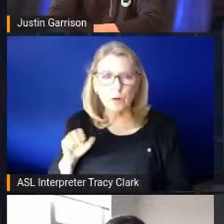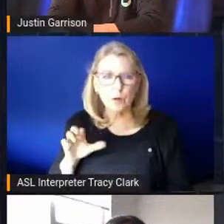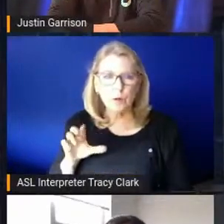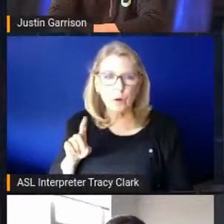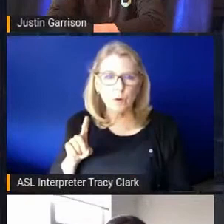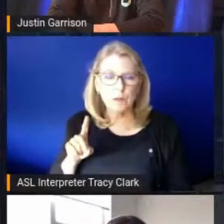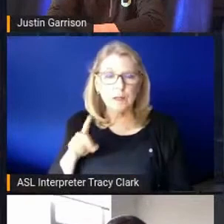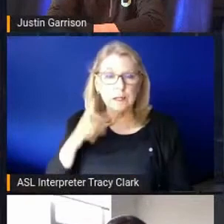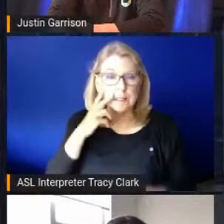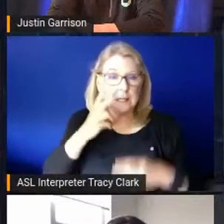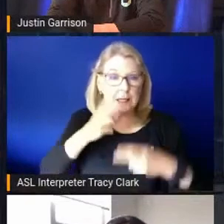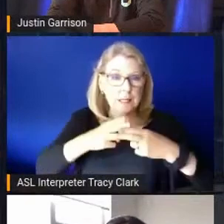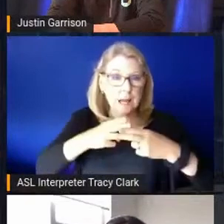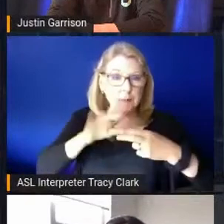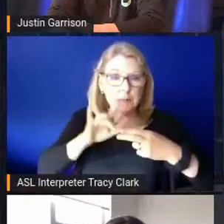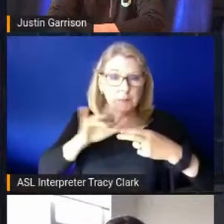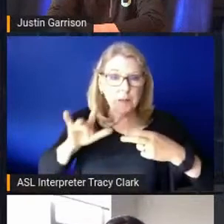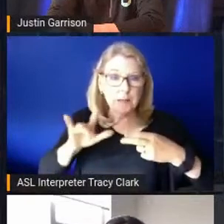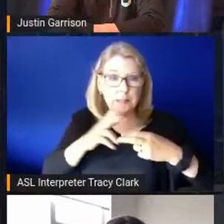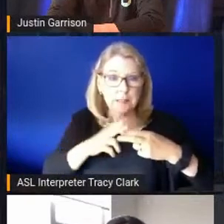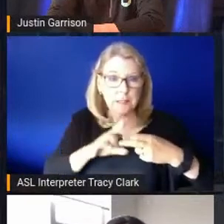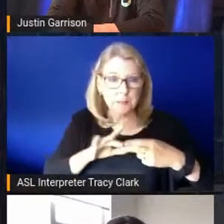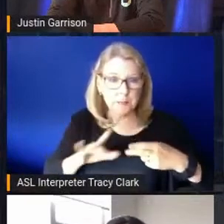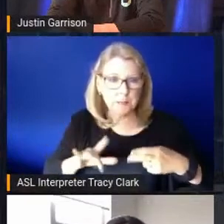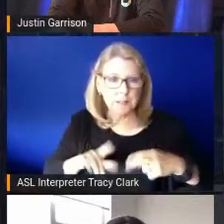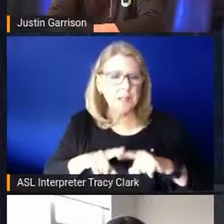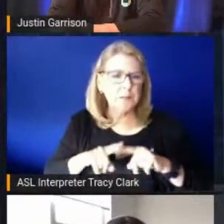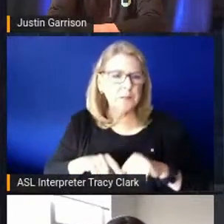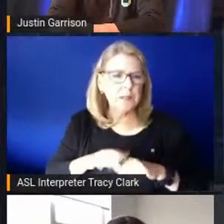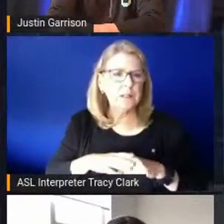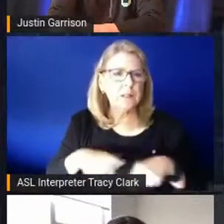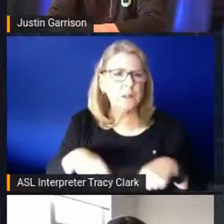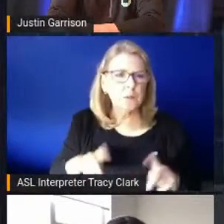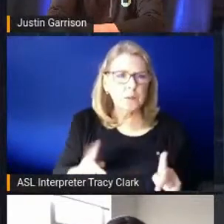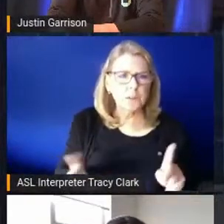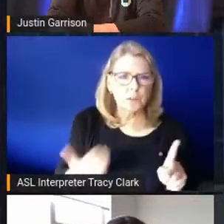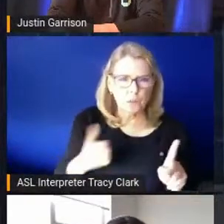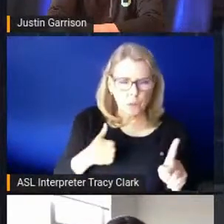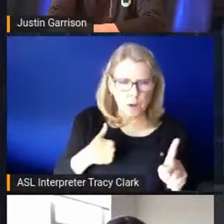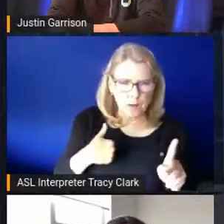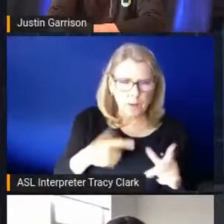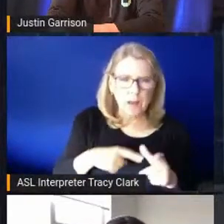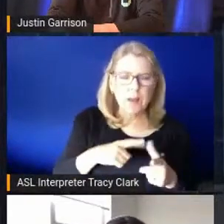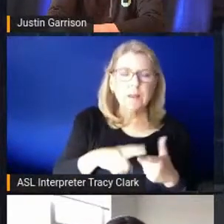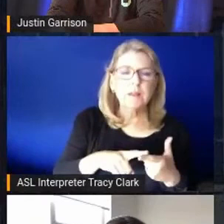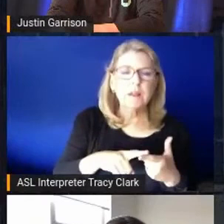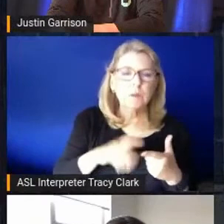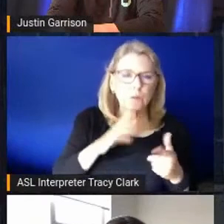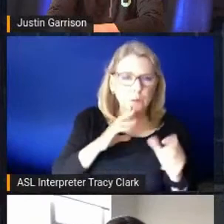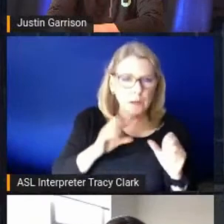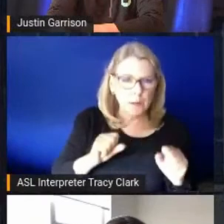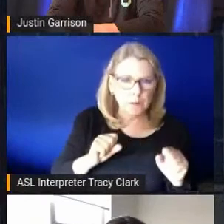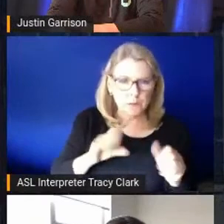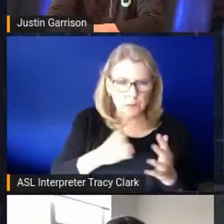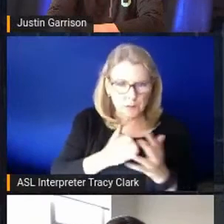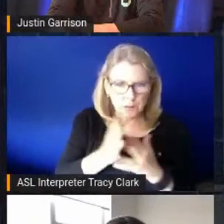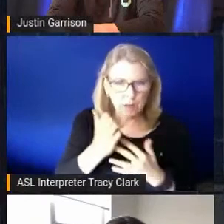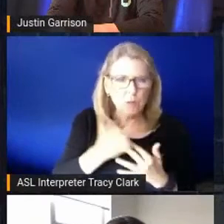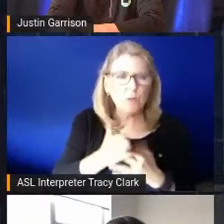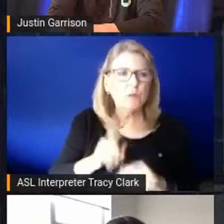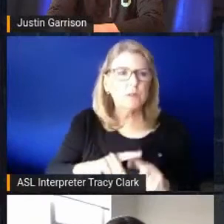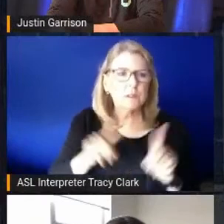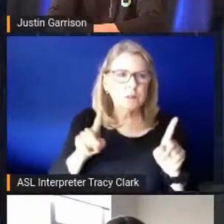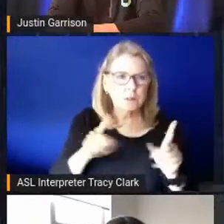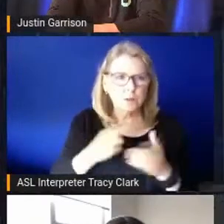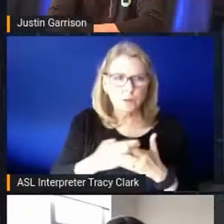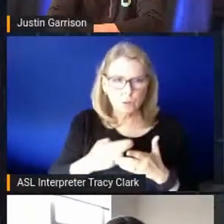course, this will depend on which permissions you got. And then you're going to be able to navigate through these resources. So for